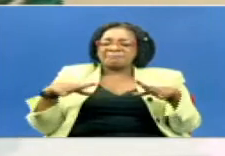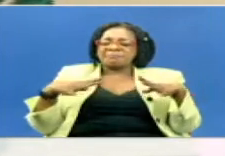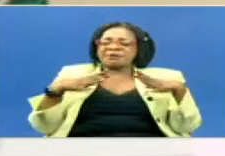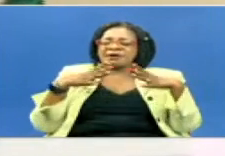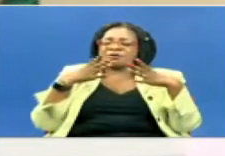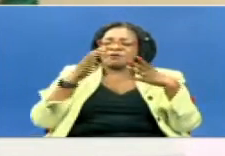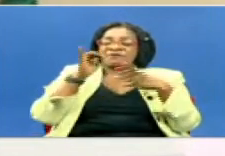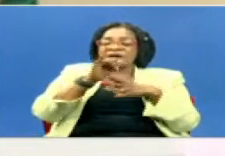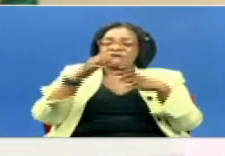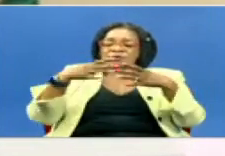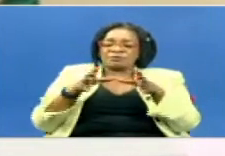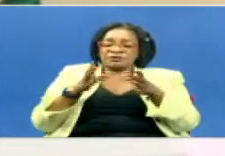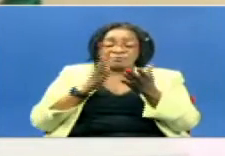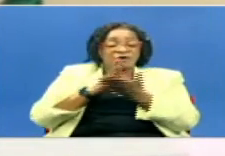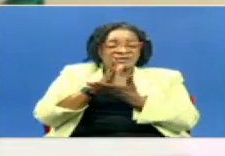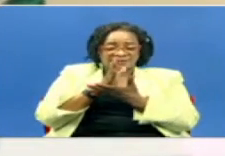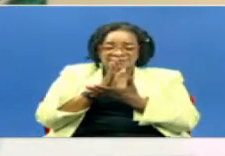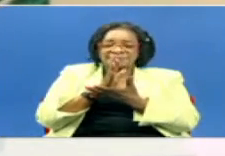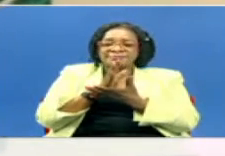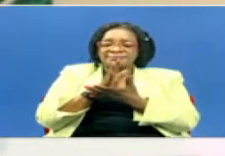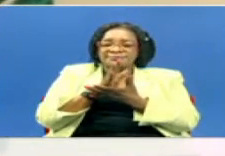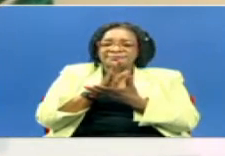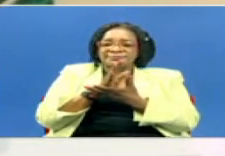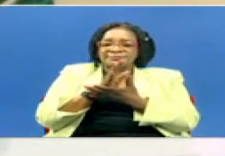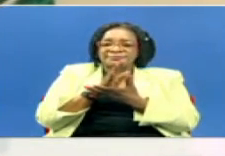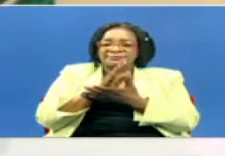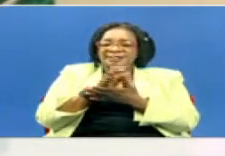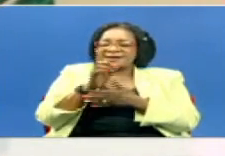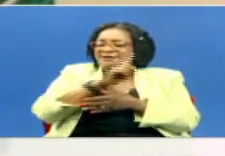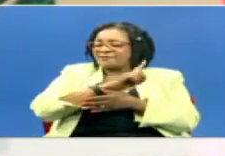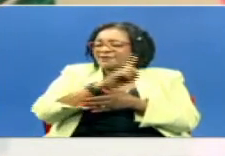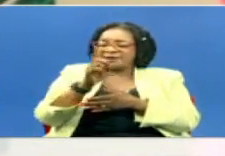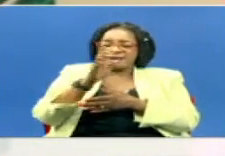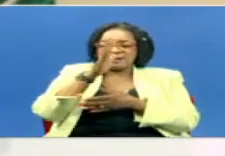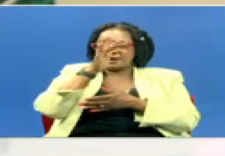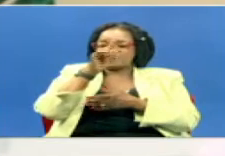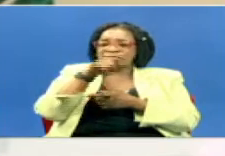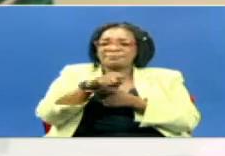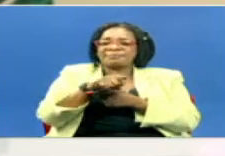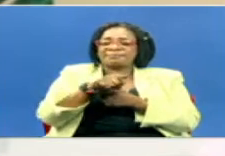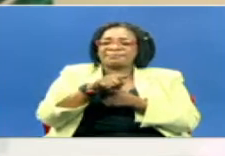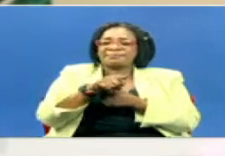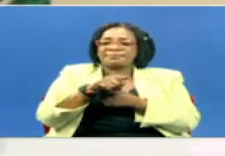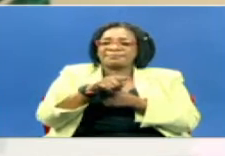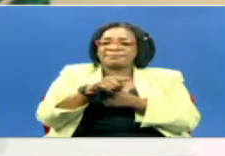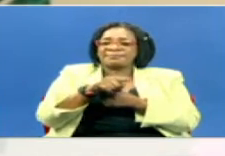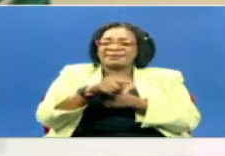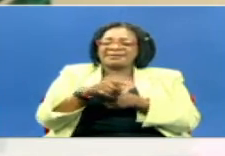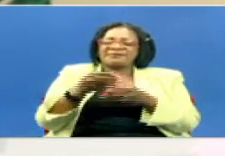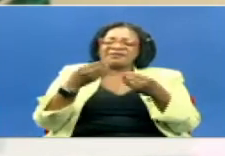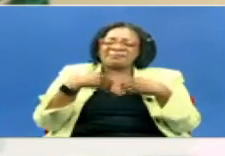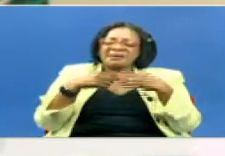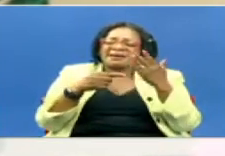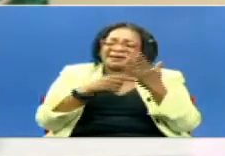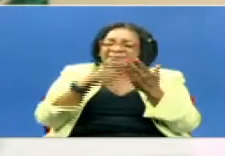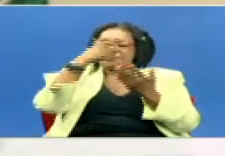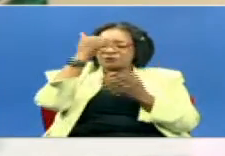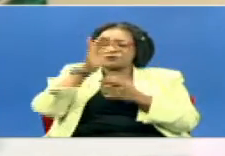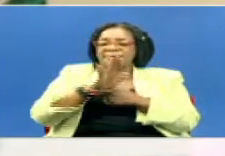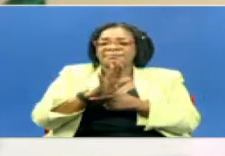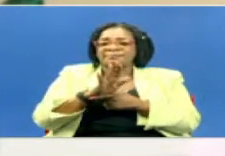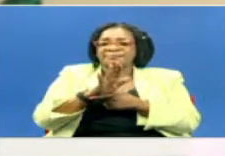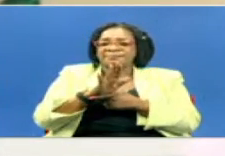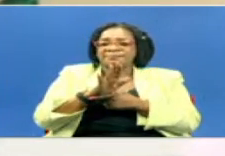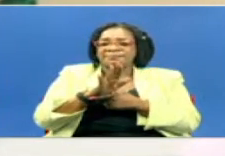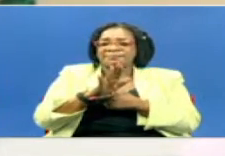community, to be honest. Because they know I never lie to them. I have been called all kinds of names because of them.